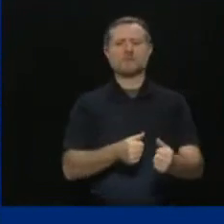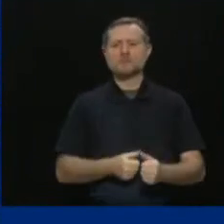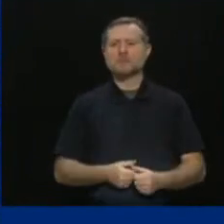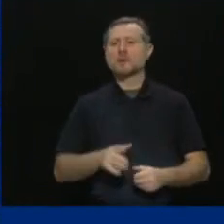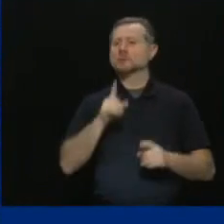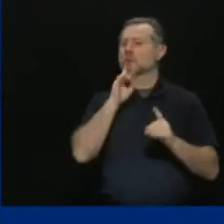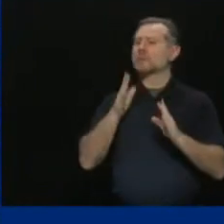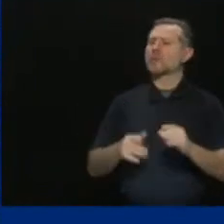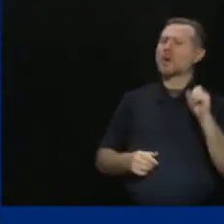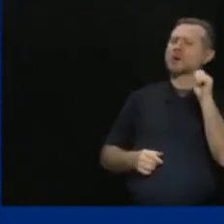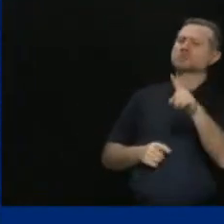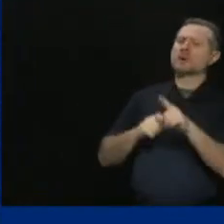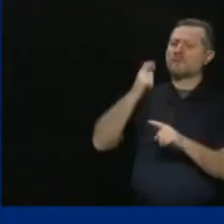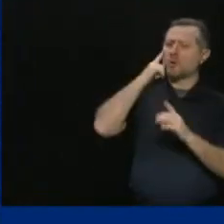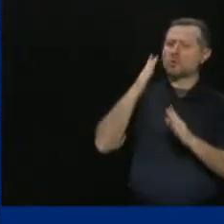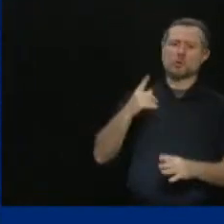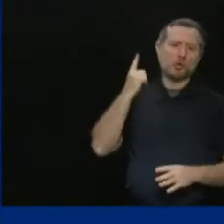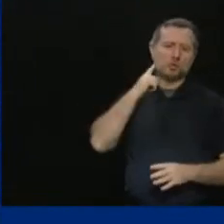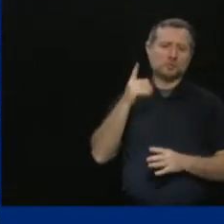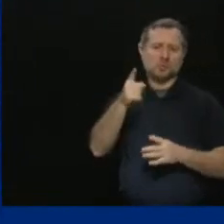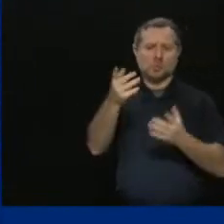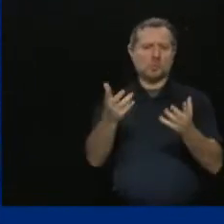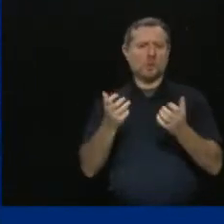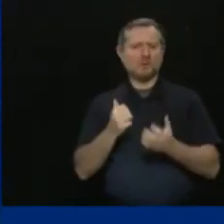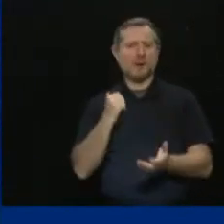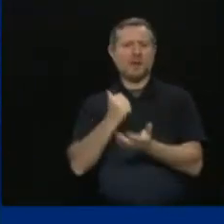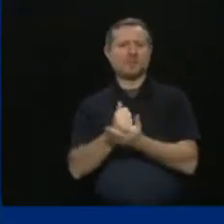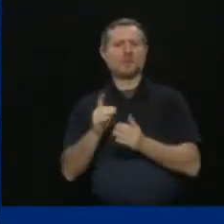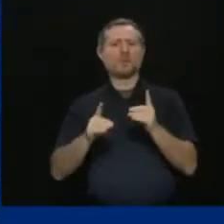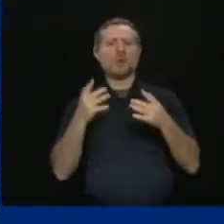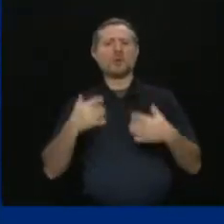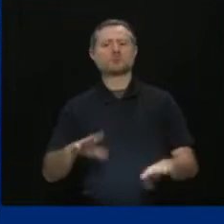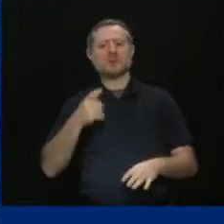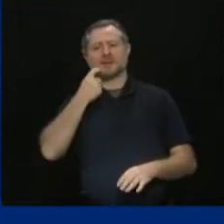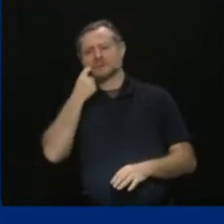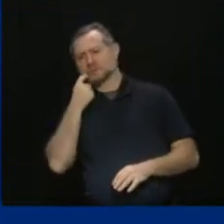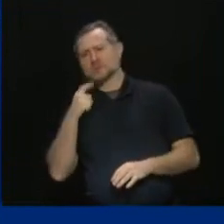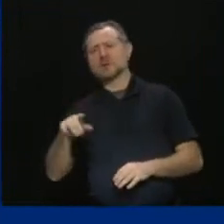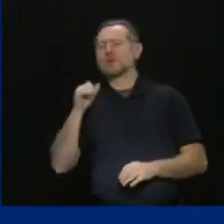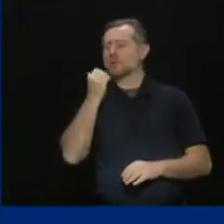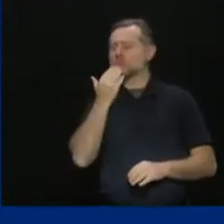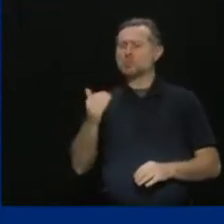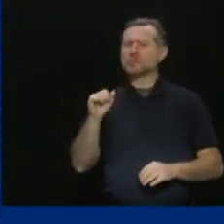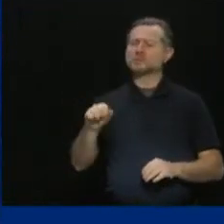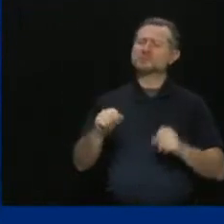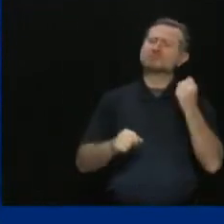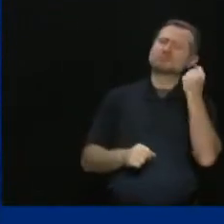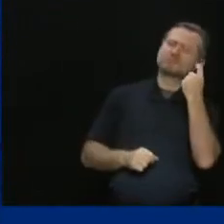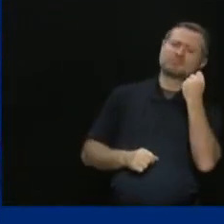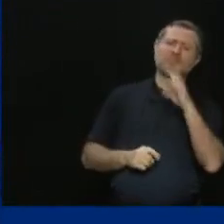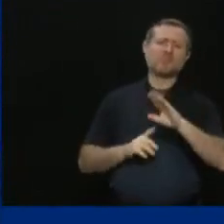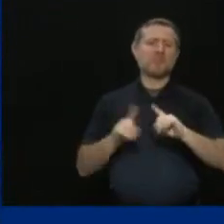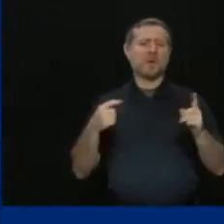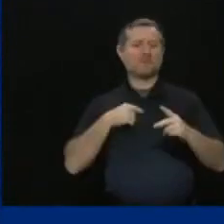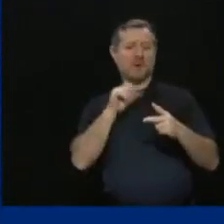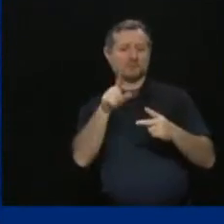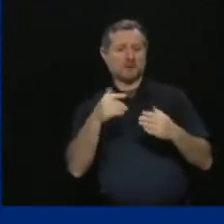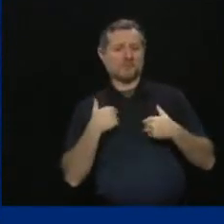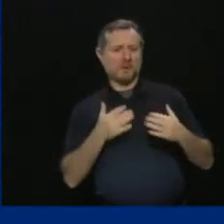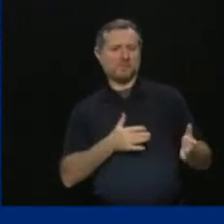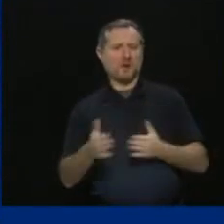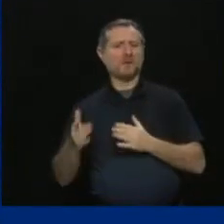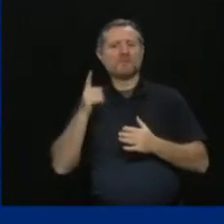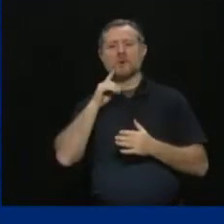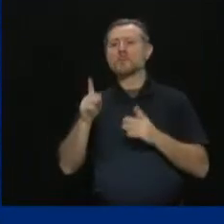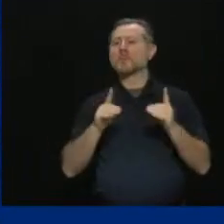heard today, it seems like you want to help people who are already addicted, which is a good thing, obviously, but two quick questions. Is there any plan to make sure people don't